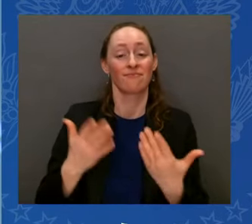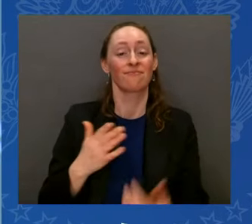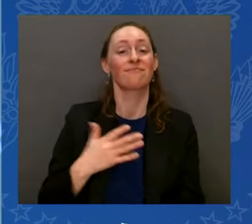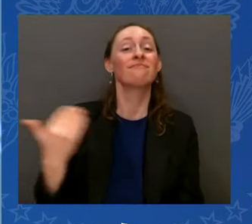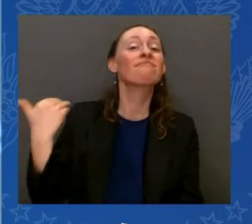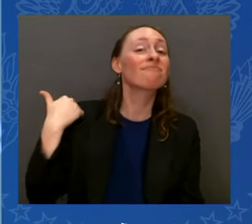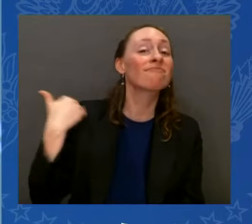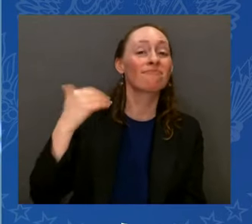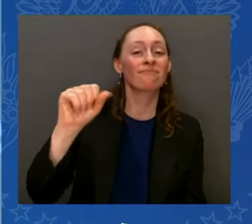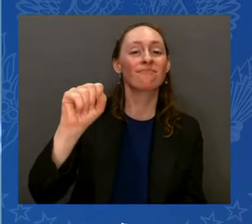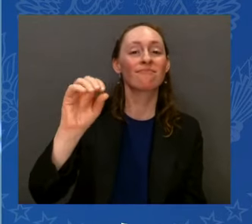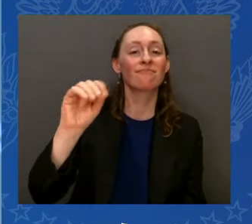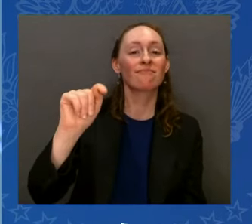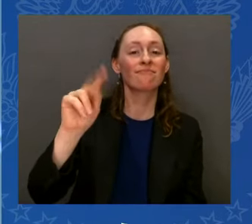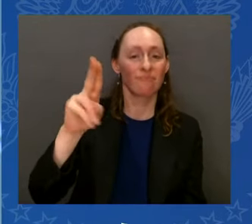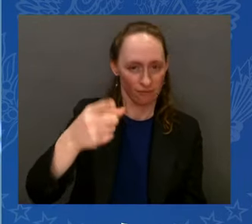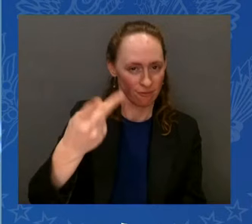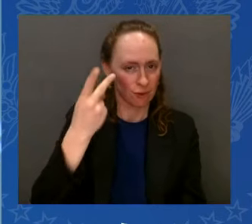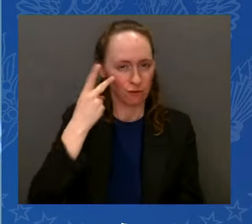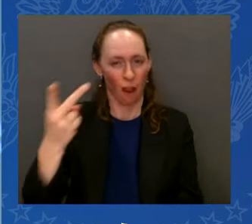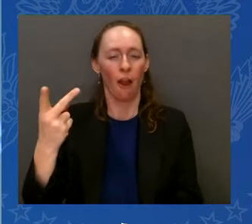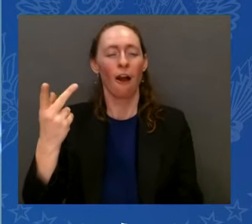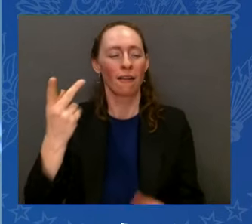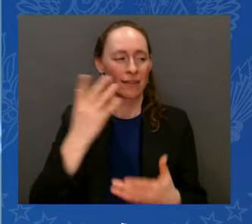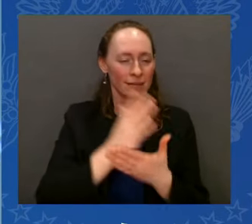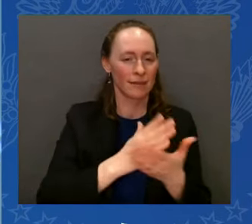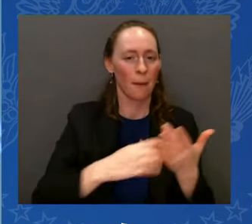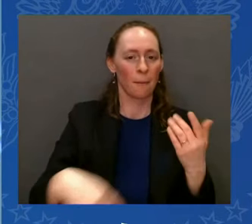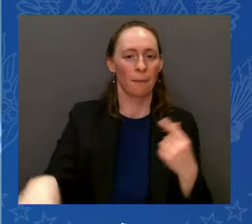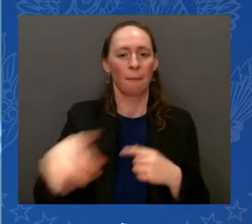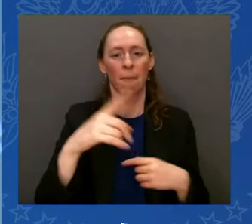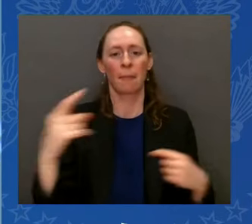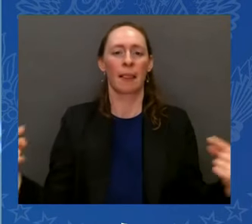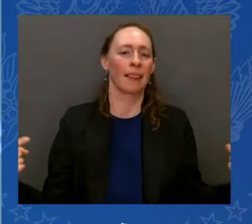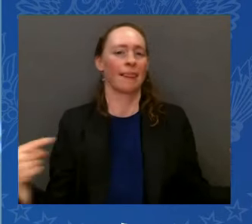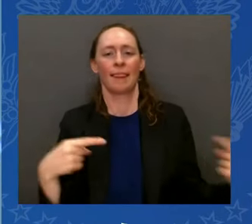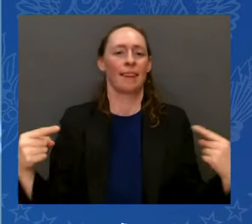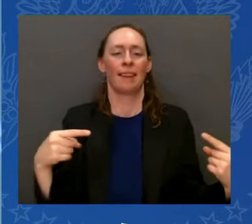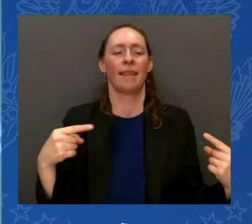It was kind of fascinating. I felt like I was back in a playground.